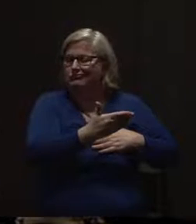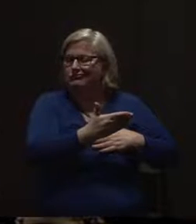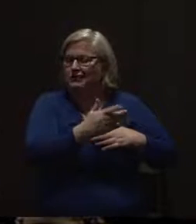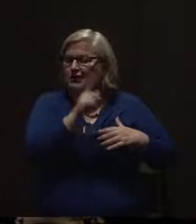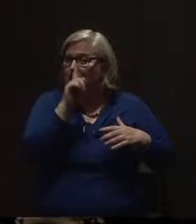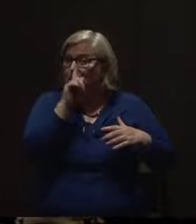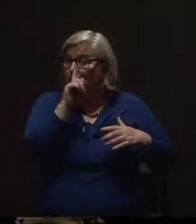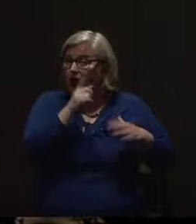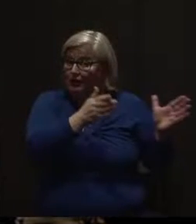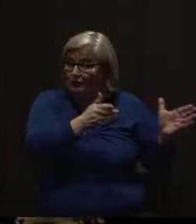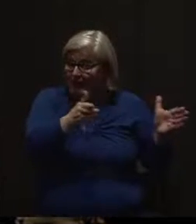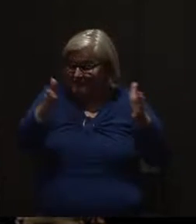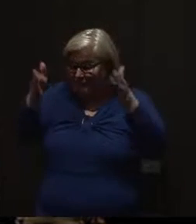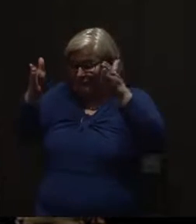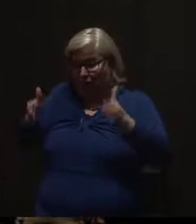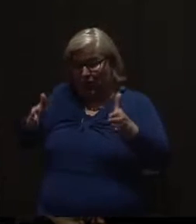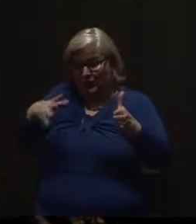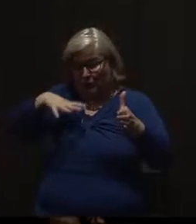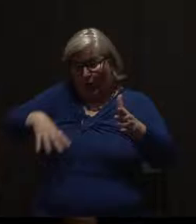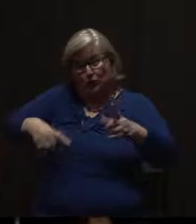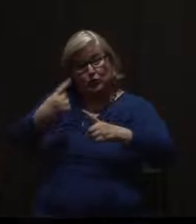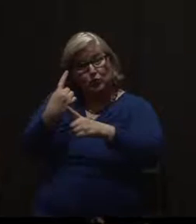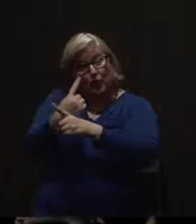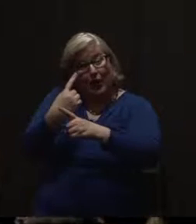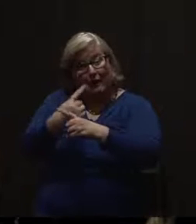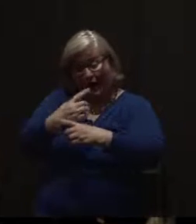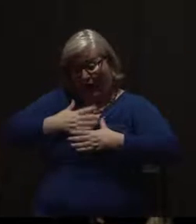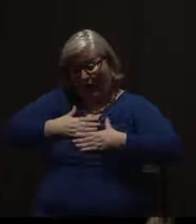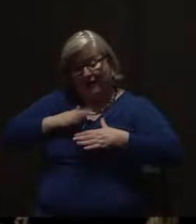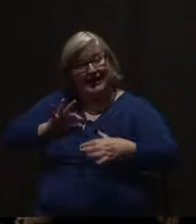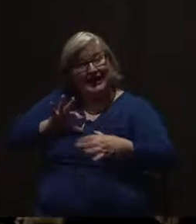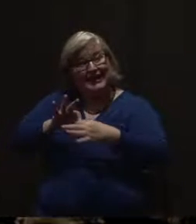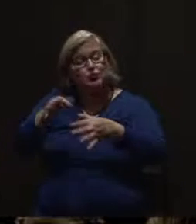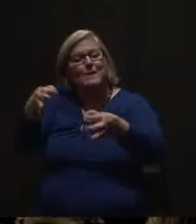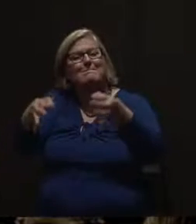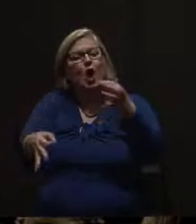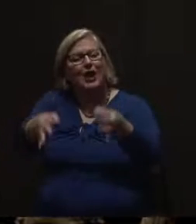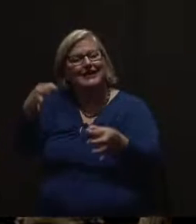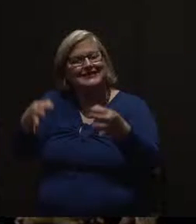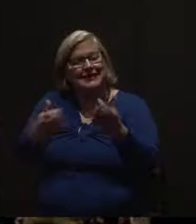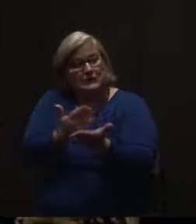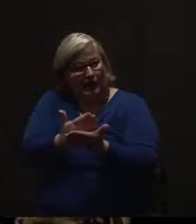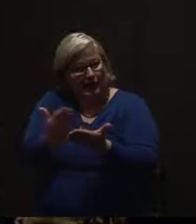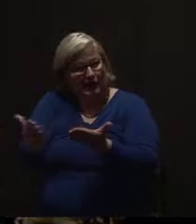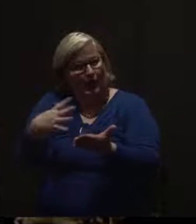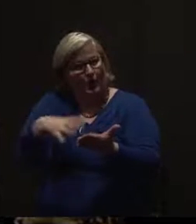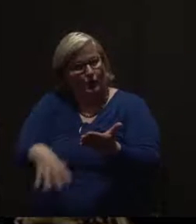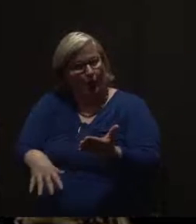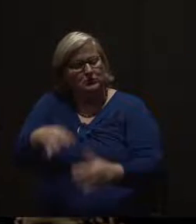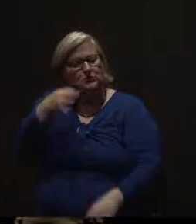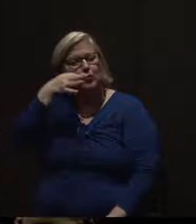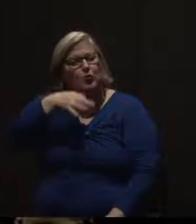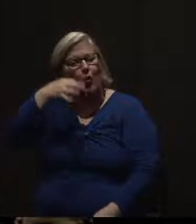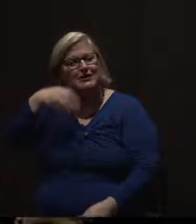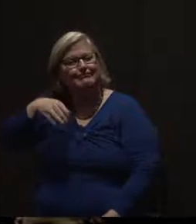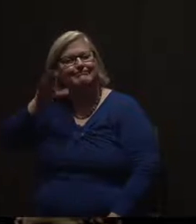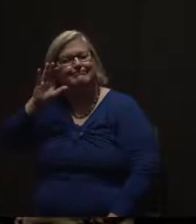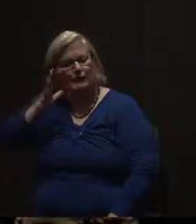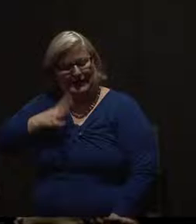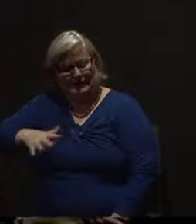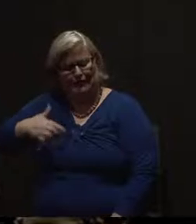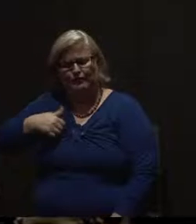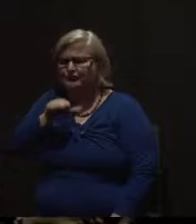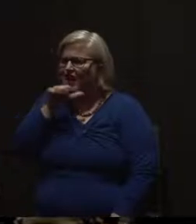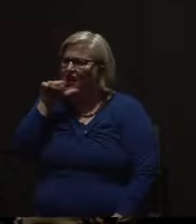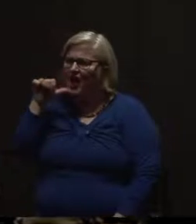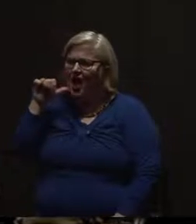same time. And I want to talk about love in a political sense. And I want to drink in between. It's always nice